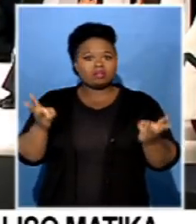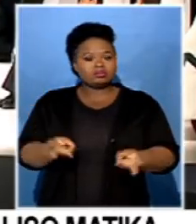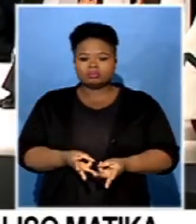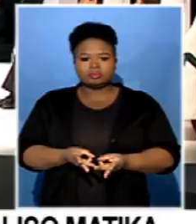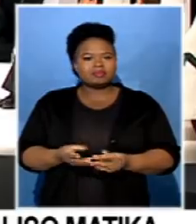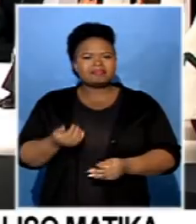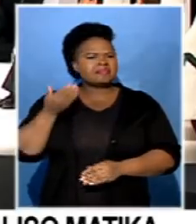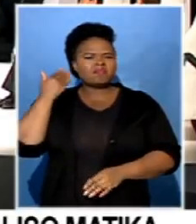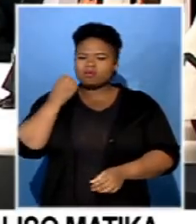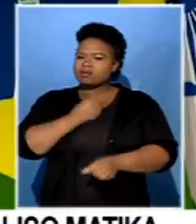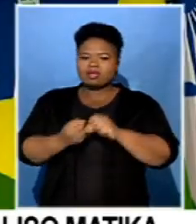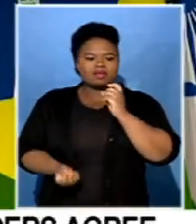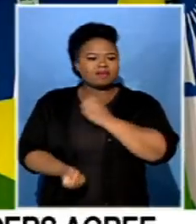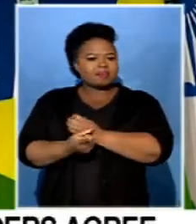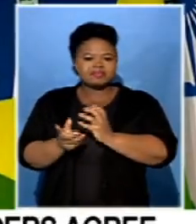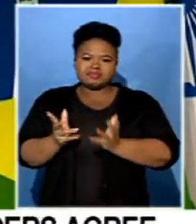a century.